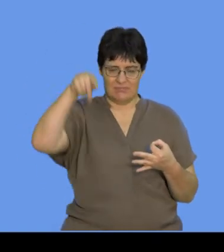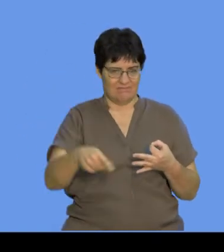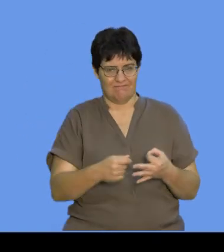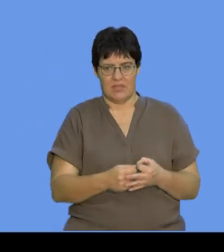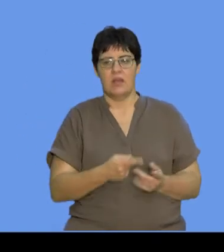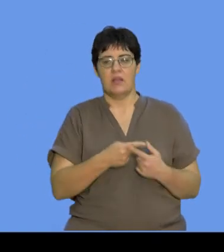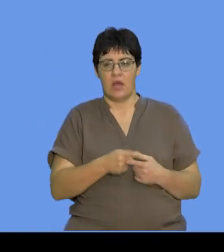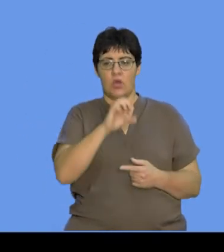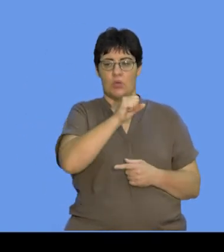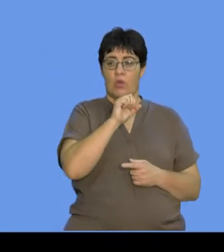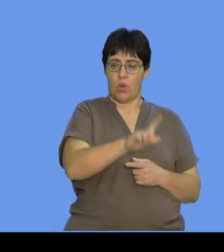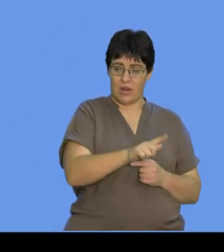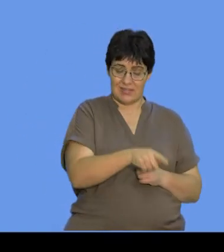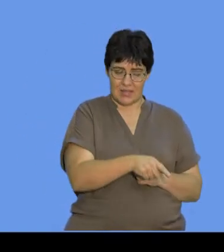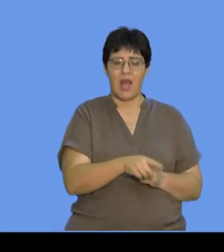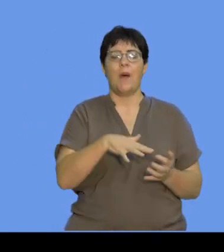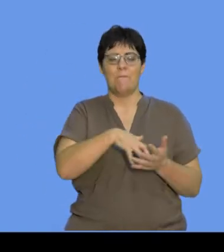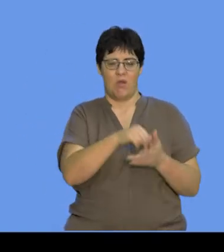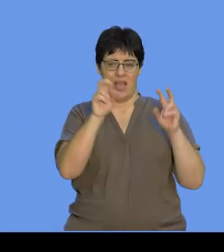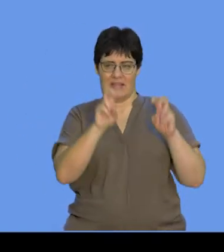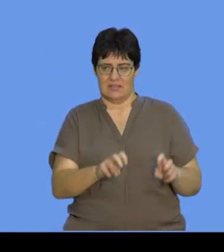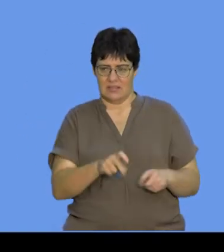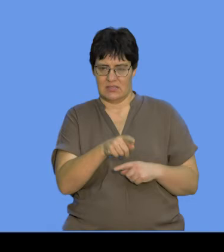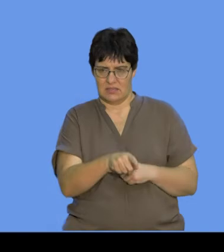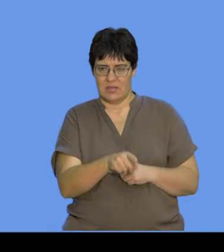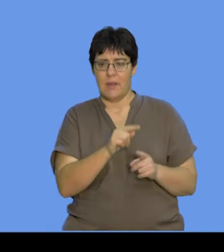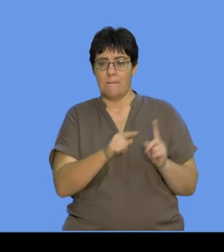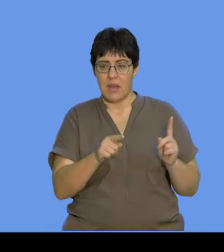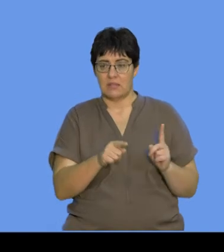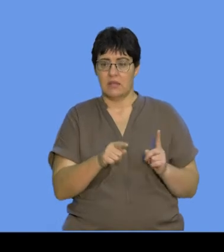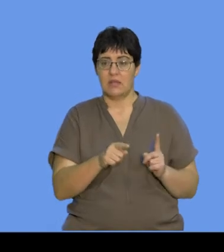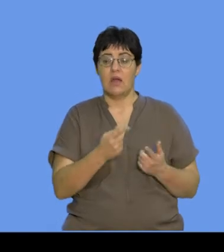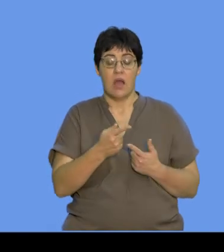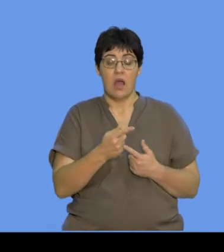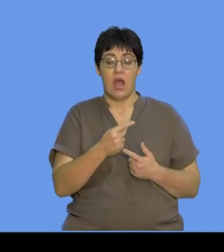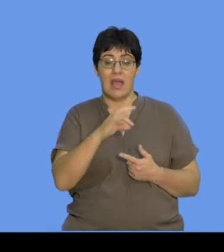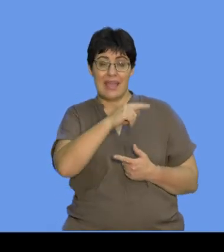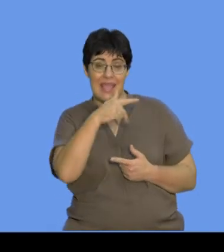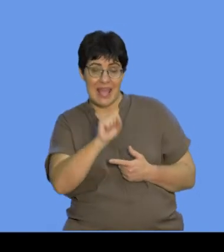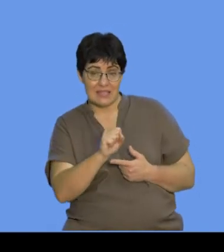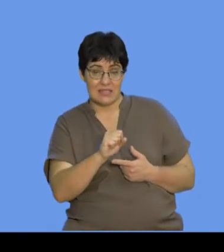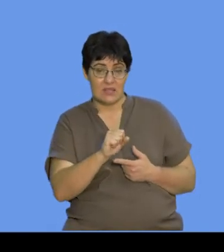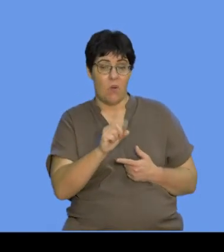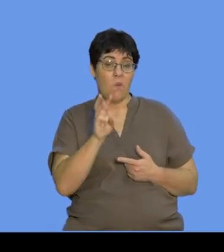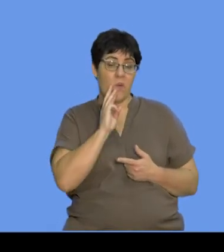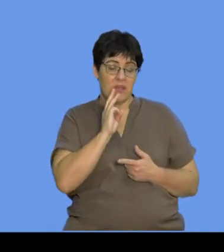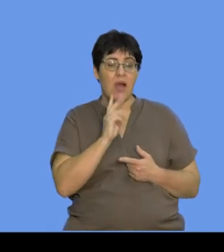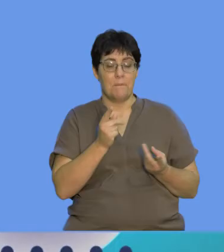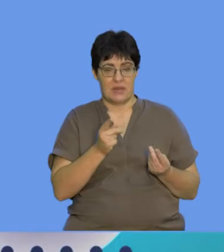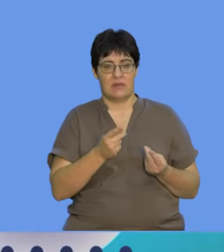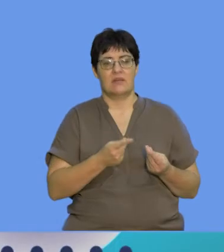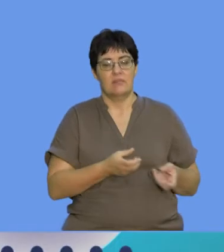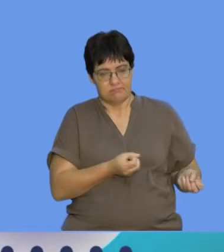conductor as a solid, but conducts electricity as a liquid or gas, because this has entirely have to do